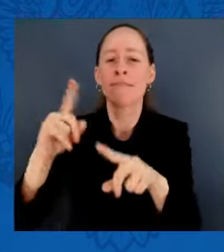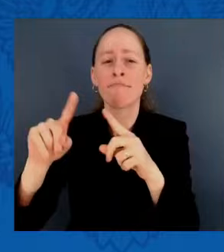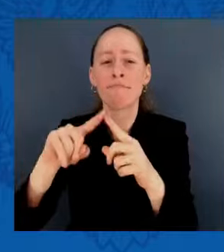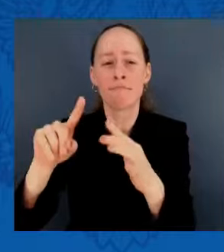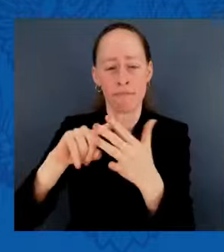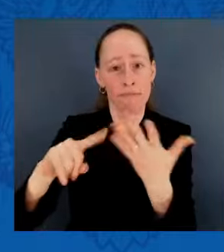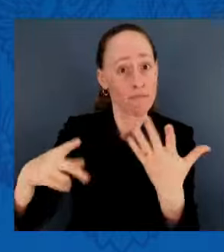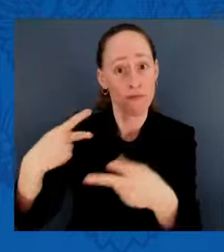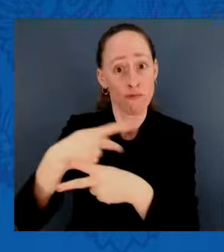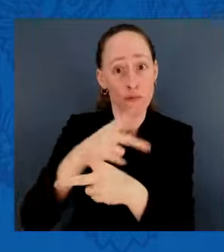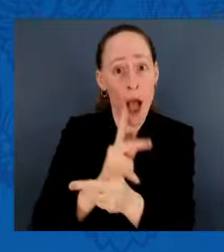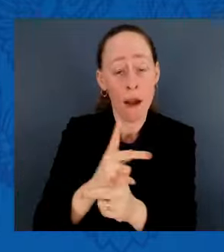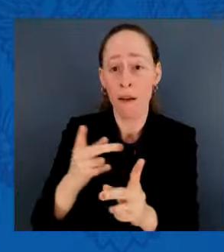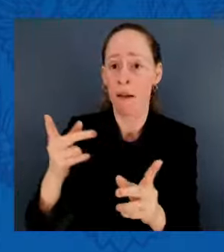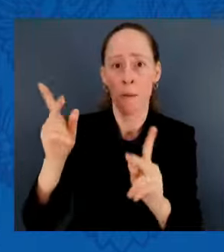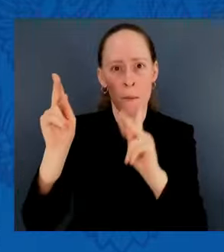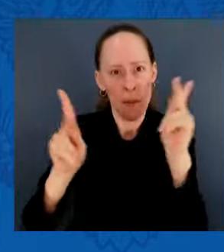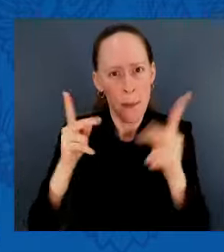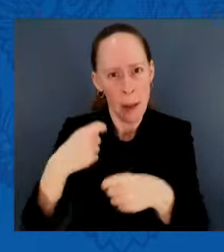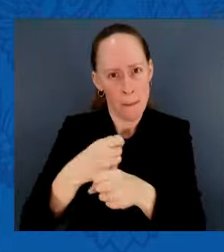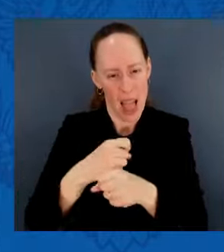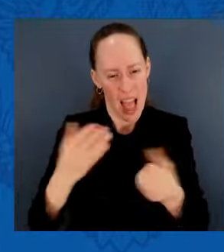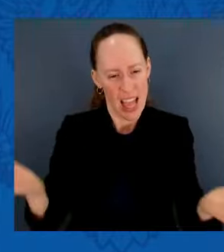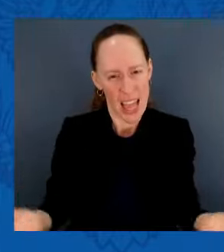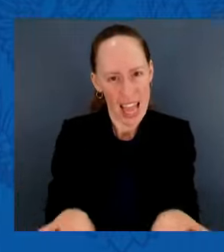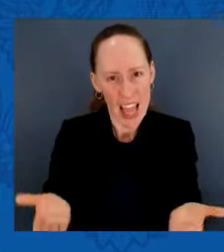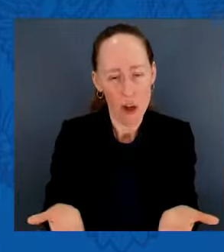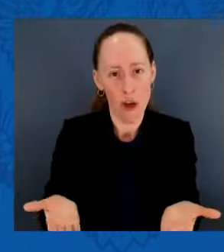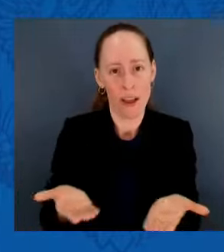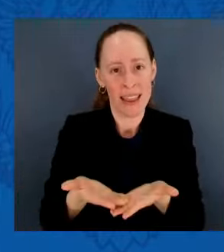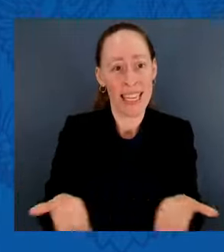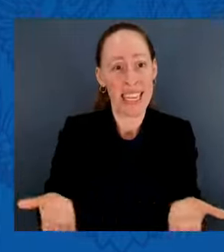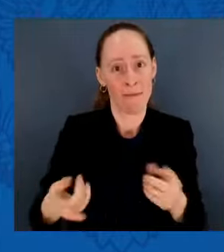Creating good-paying American jobs.